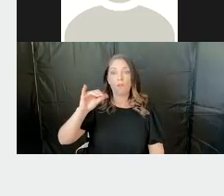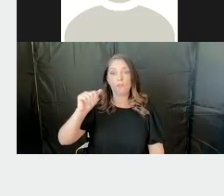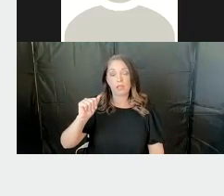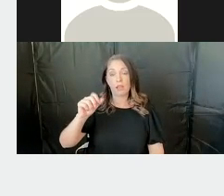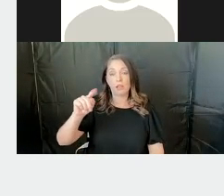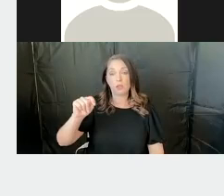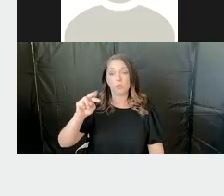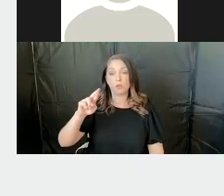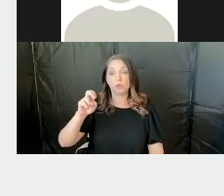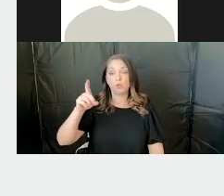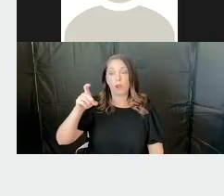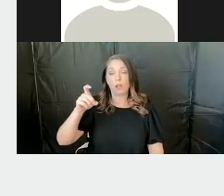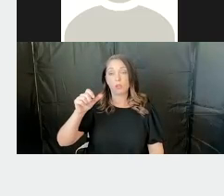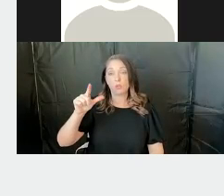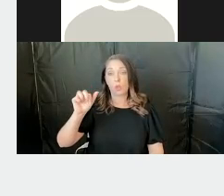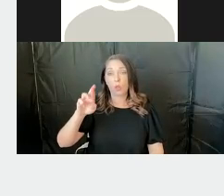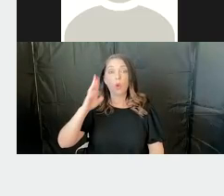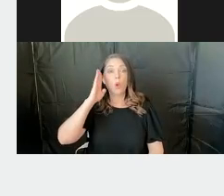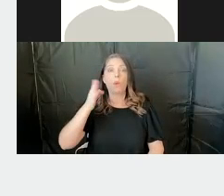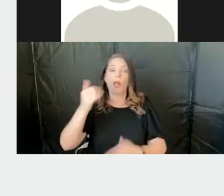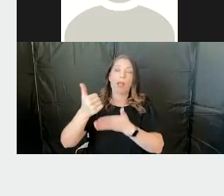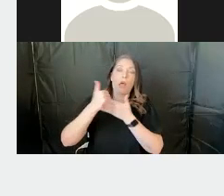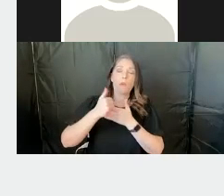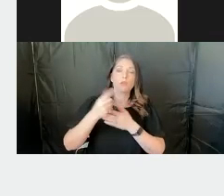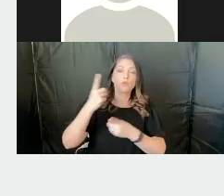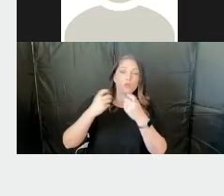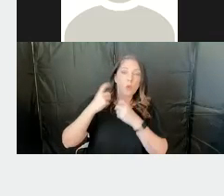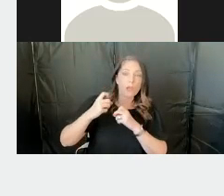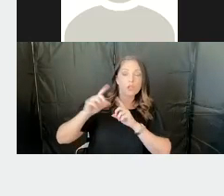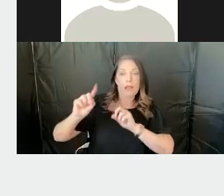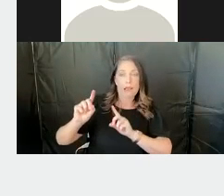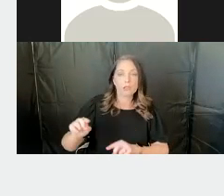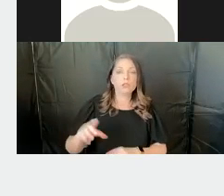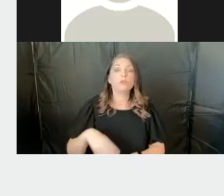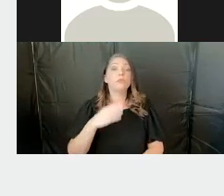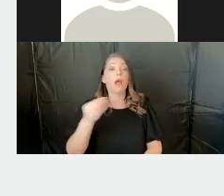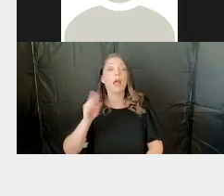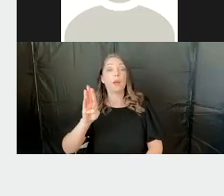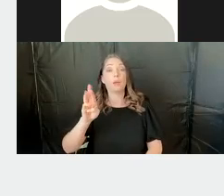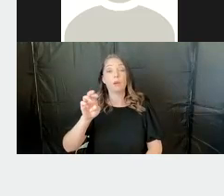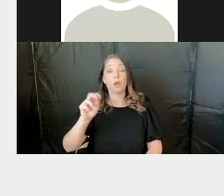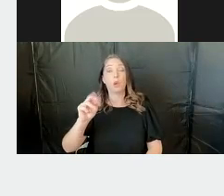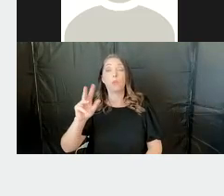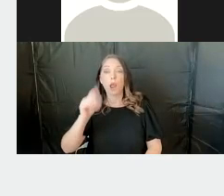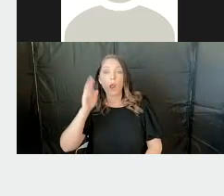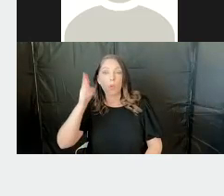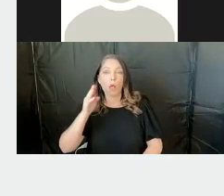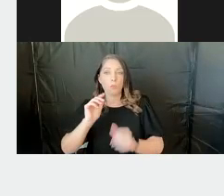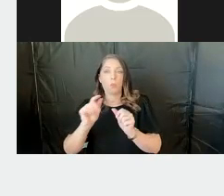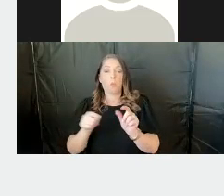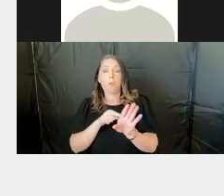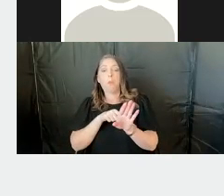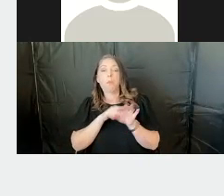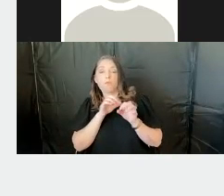Q&A section of this presentation. And Brent Chamberlain will be working behind the scenes, making sure everything